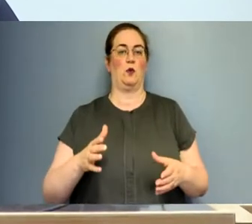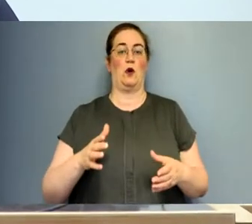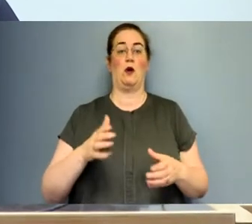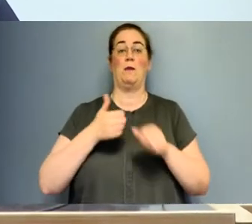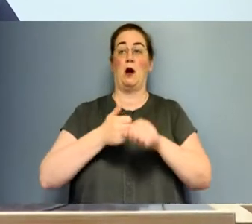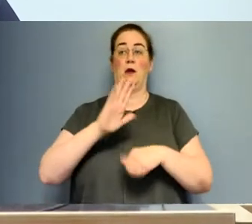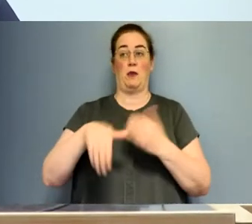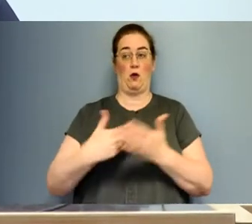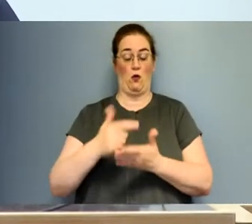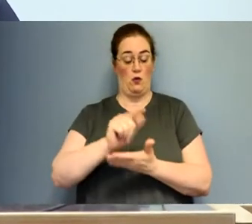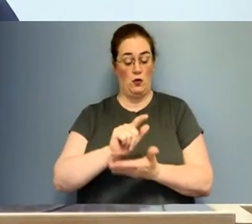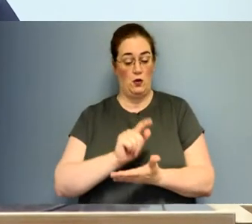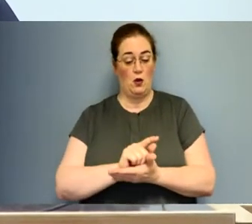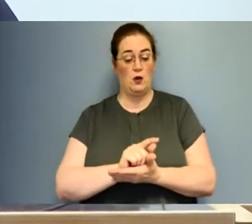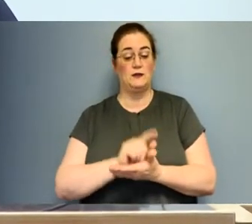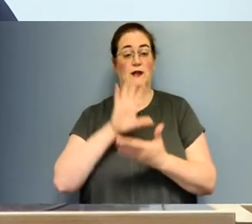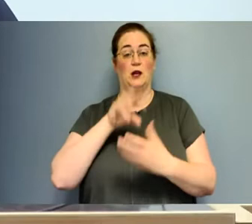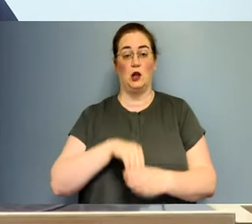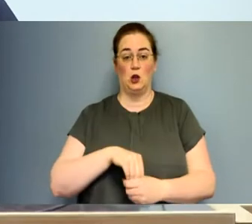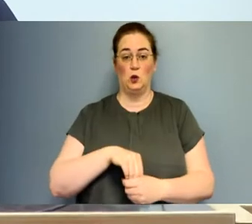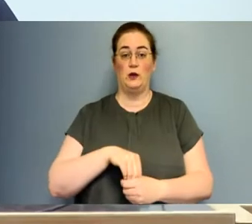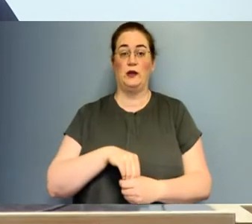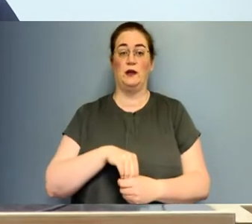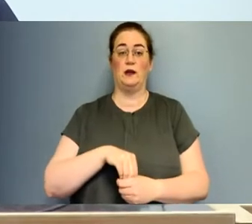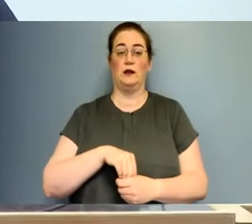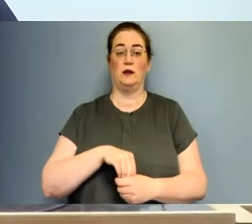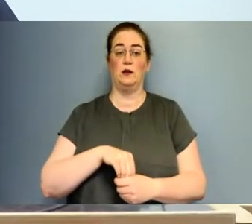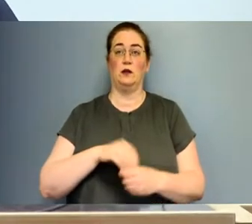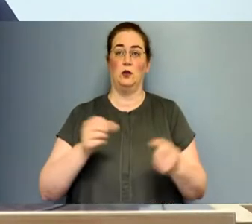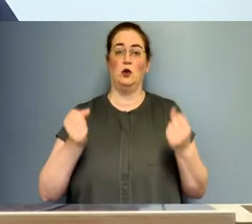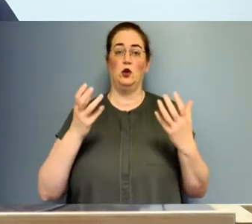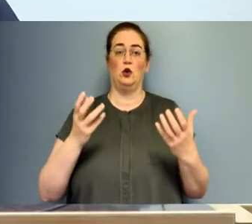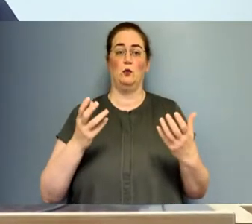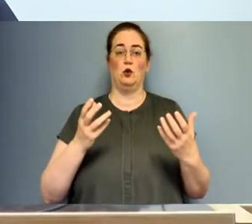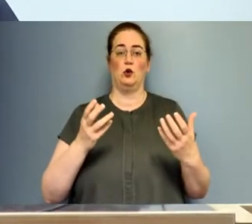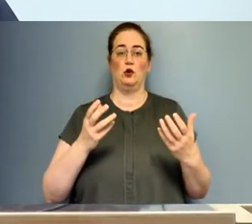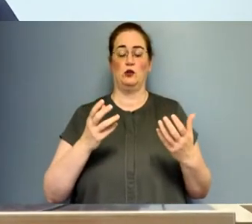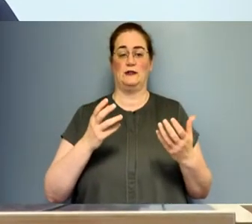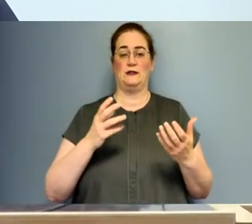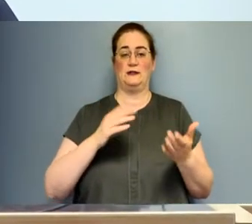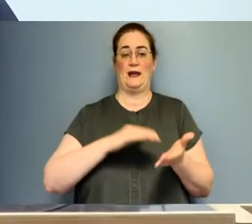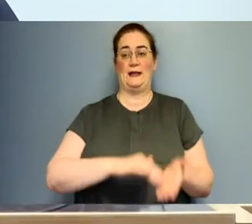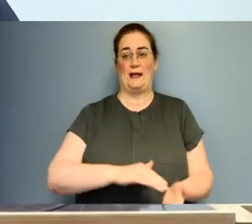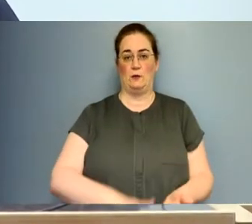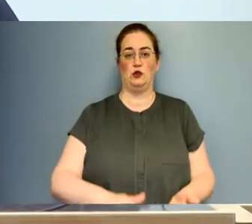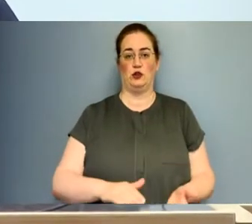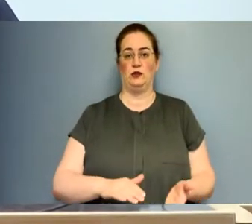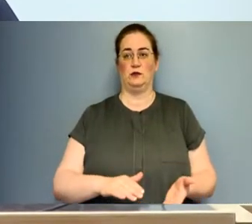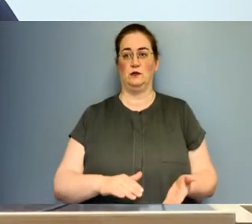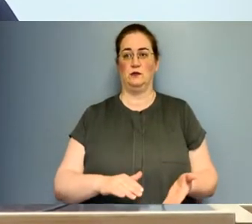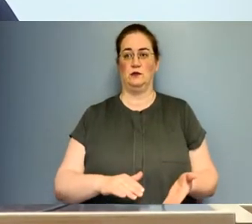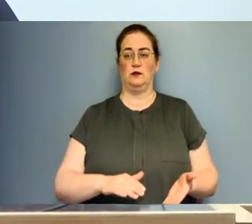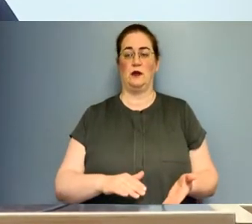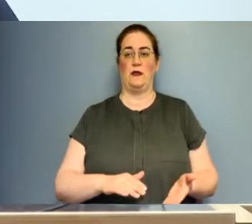by all of the laws, including the numerous exemptions that bind